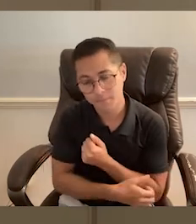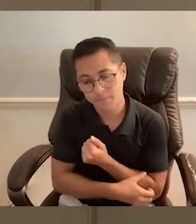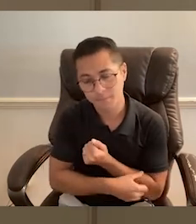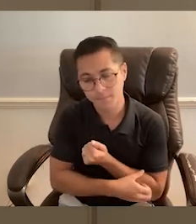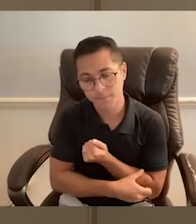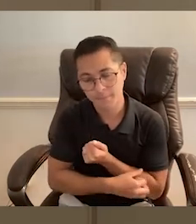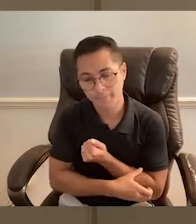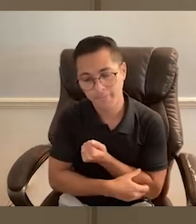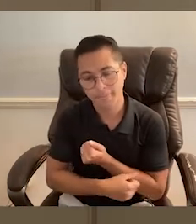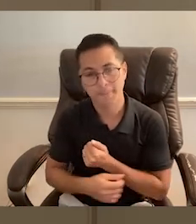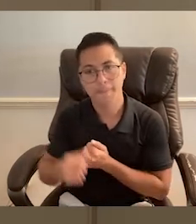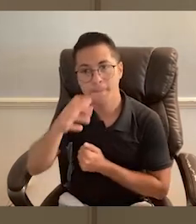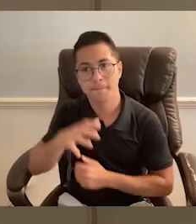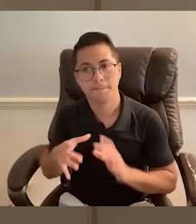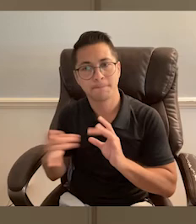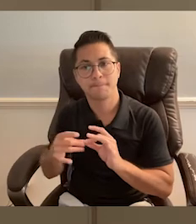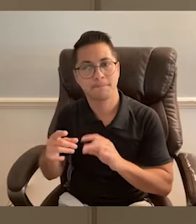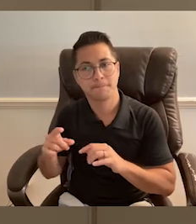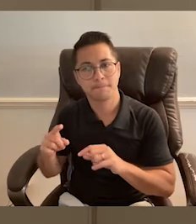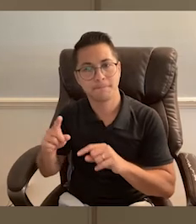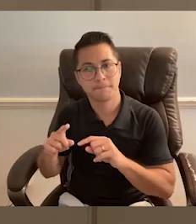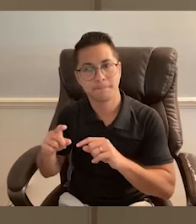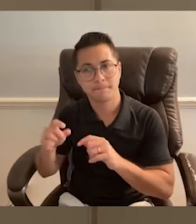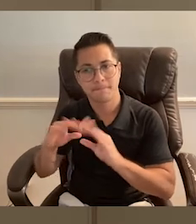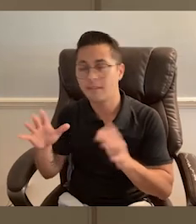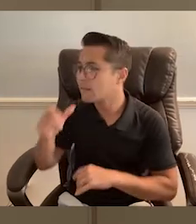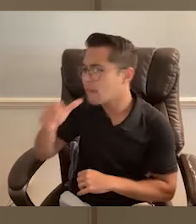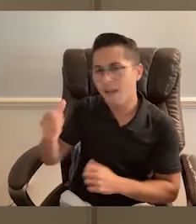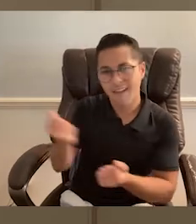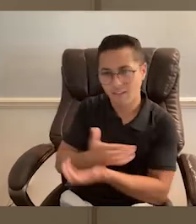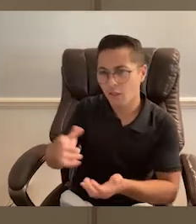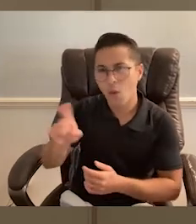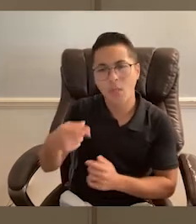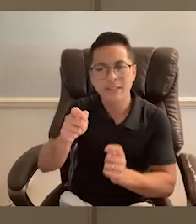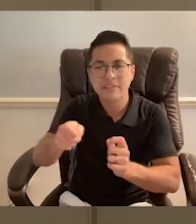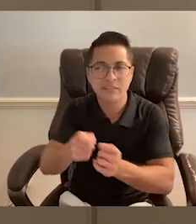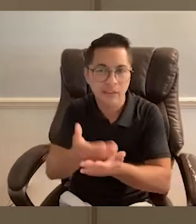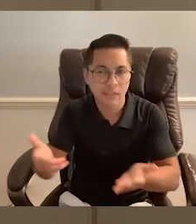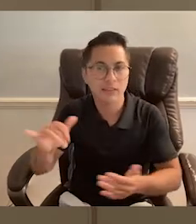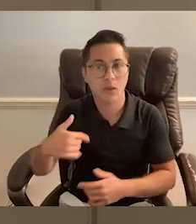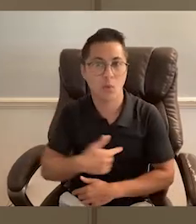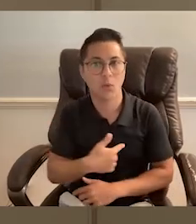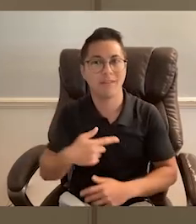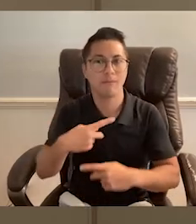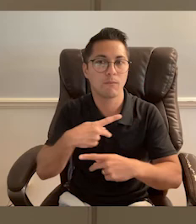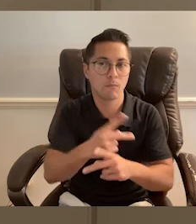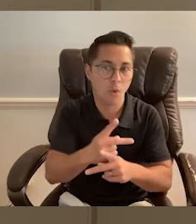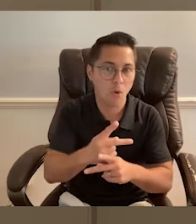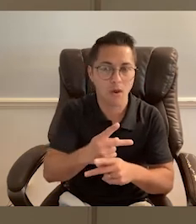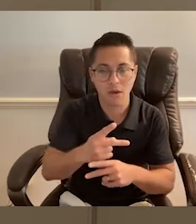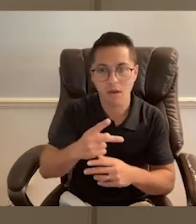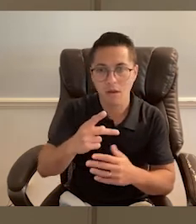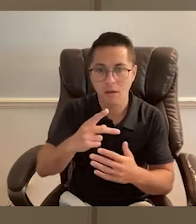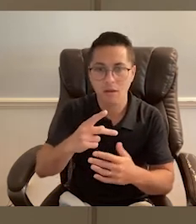we email you or we talk to you about that need? You can email us. I'm just going to put the email up so you have